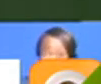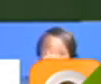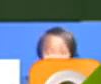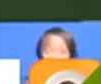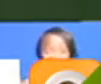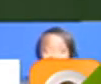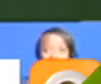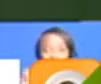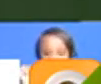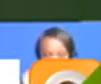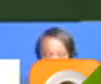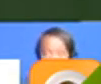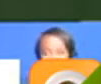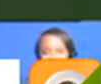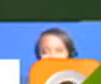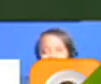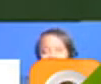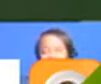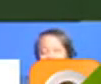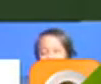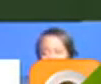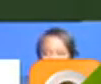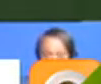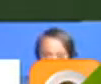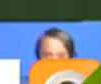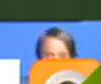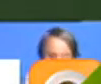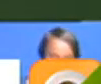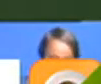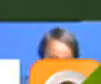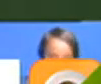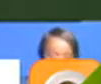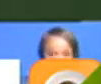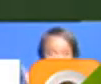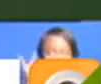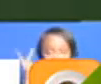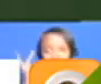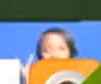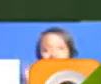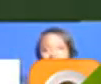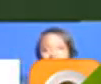bring Kenya together. And therefore, I am sending